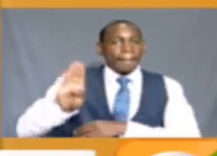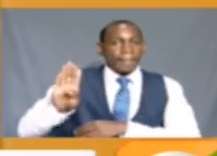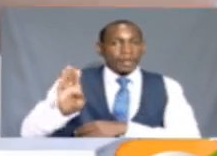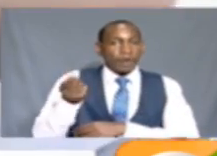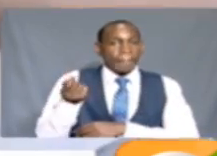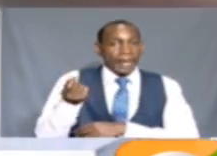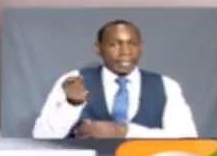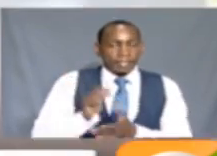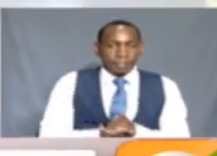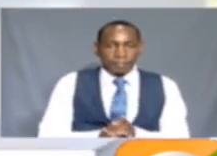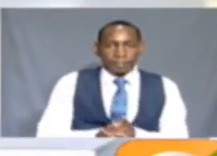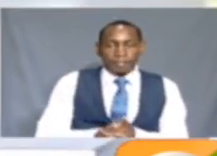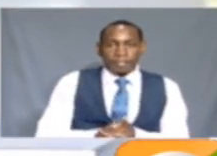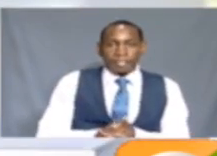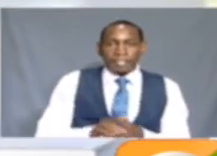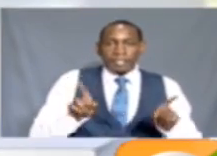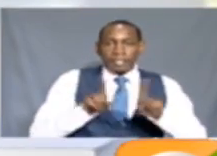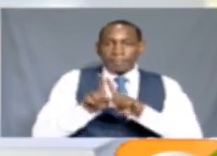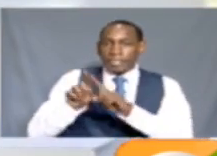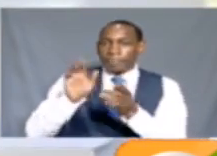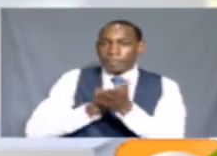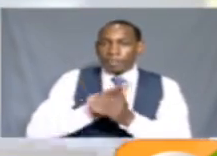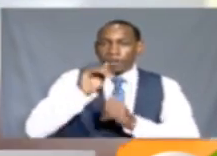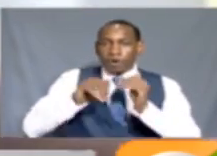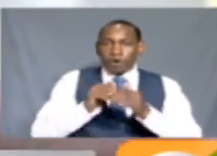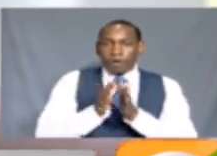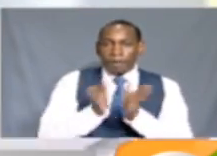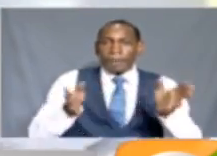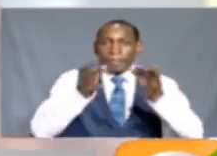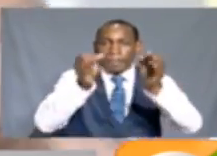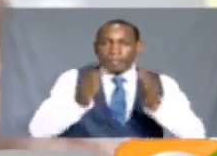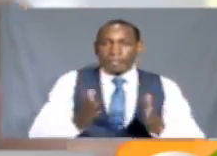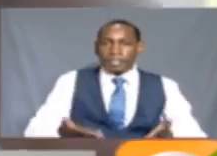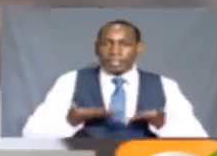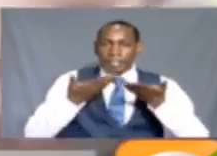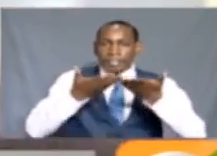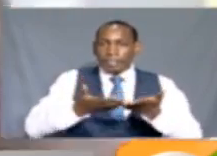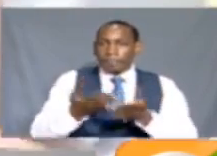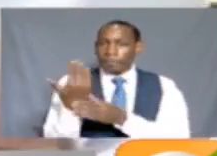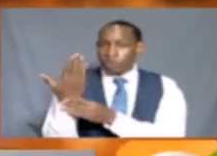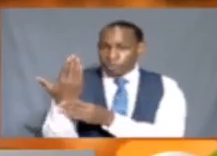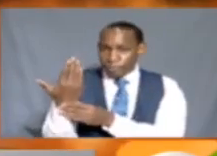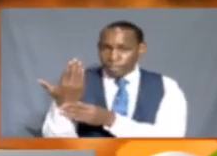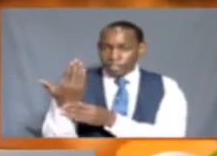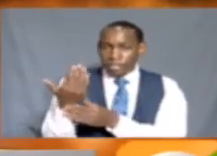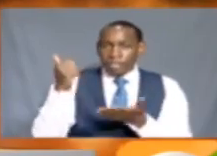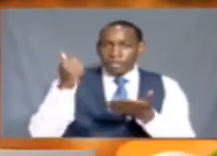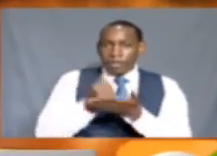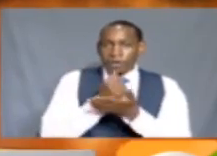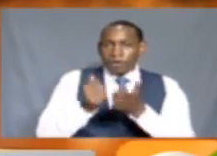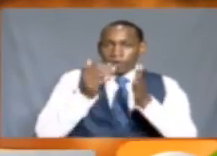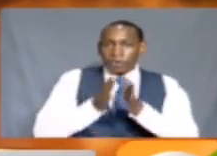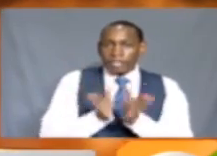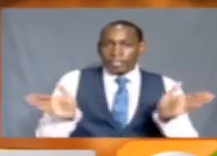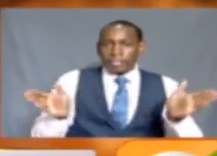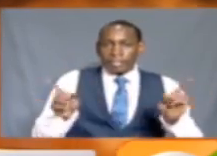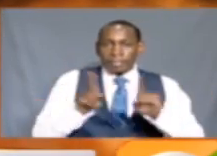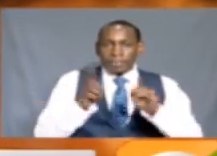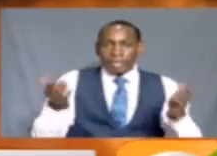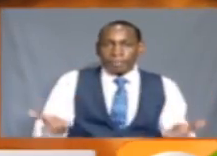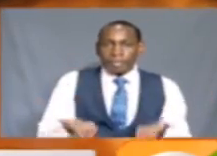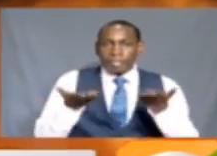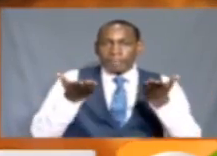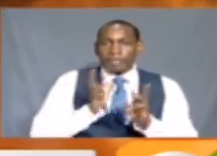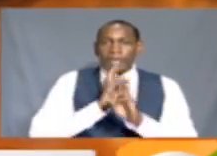shillings. IEA further recommends that all public accountants provide proper documentation to the Auditor General and improve on